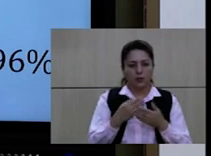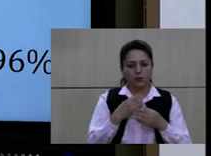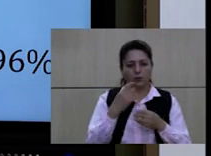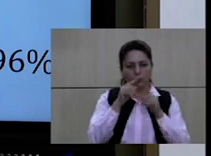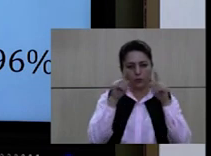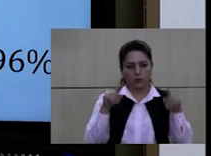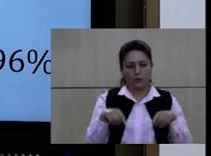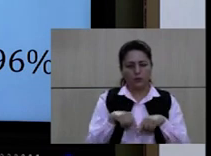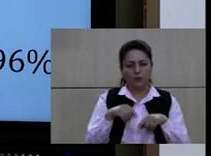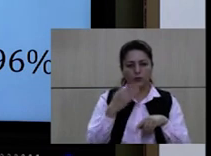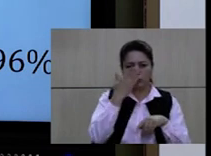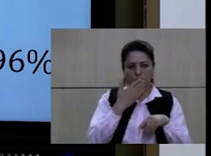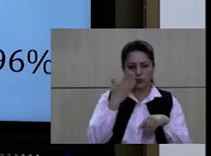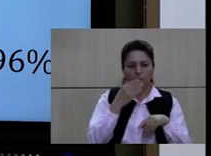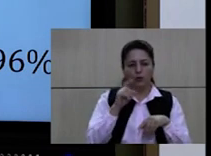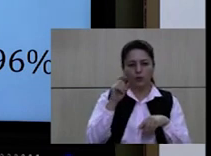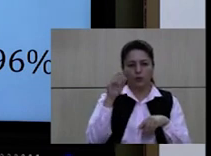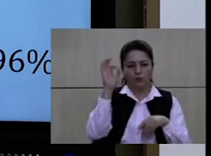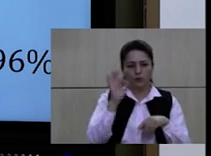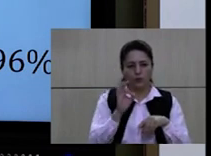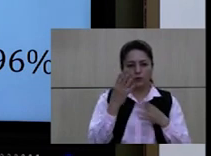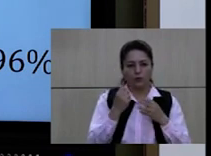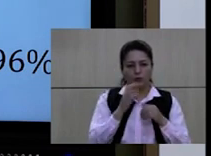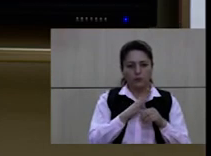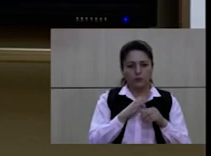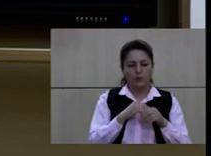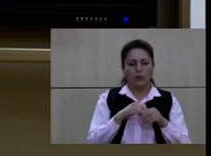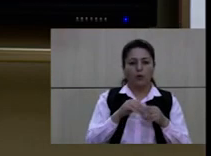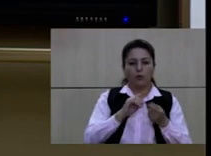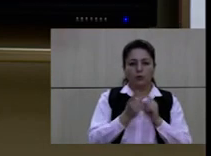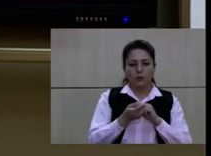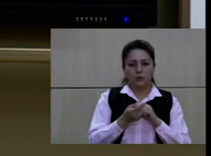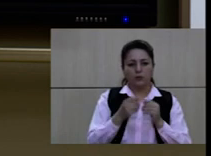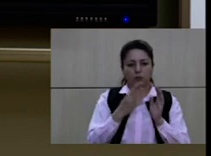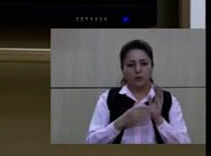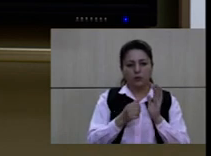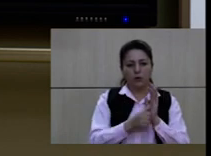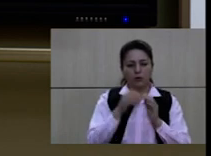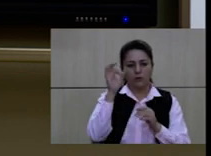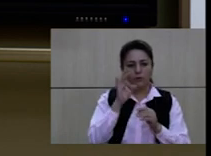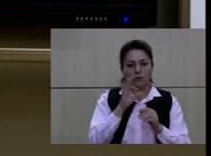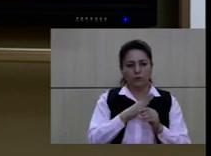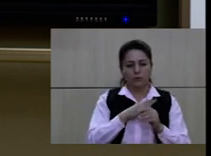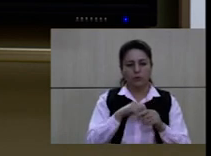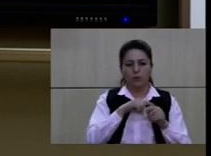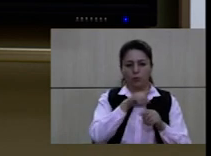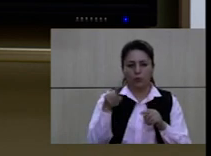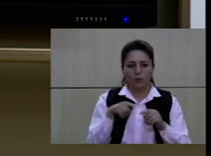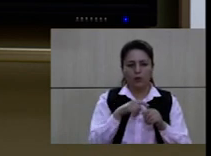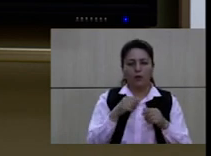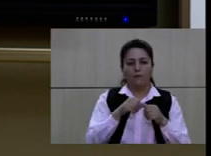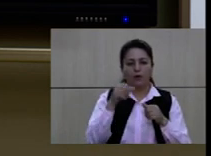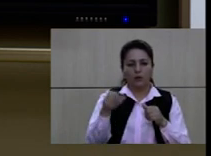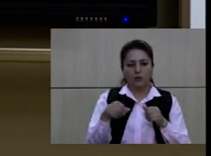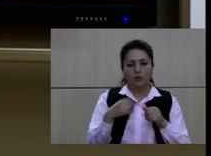to'rt burchakning yuzasini 100% deb oladigan bo'lsak, o'zgargani 96% chiqdi. Demak, ularning